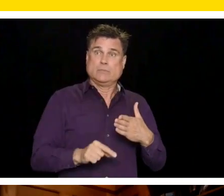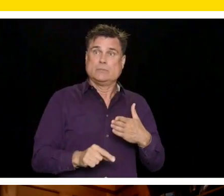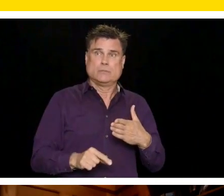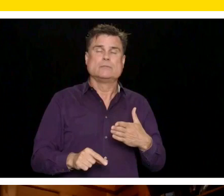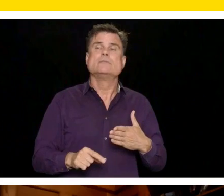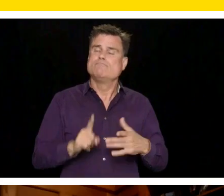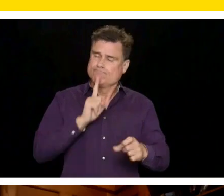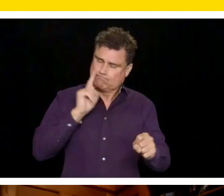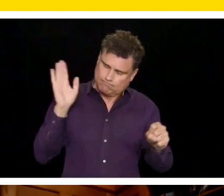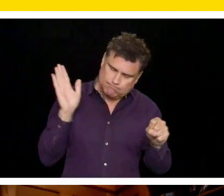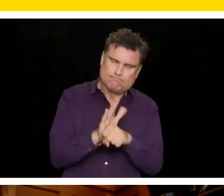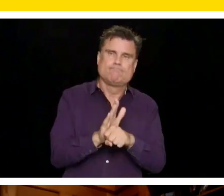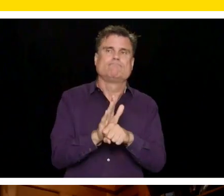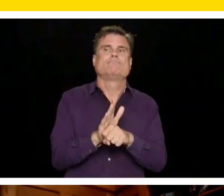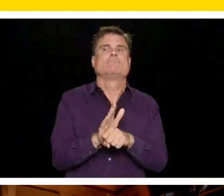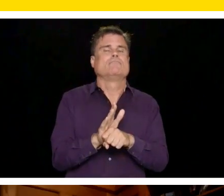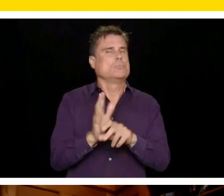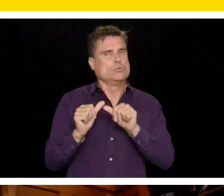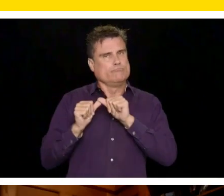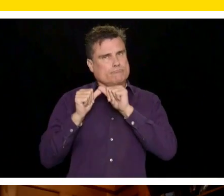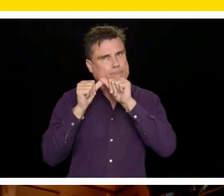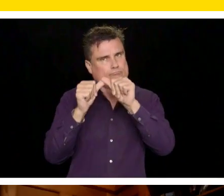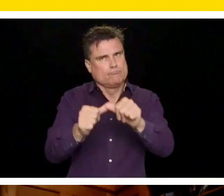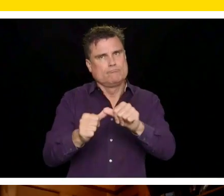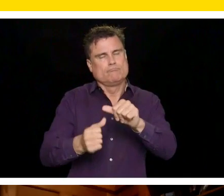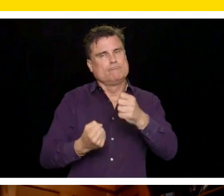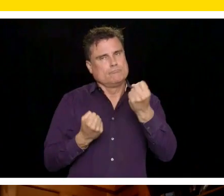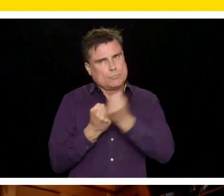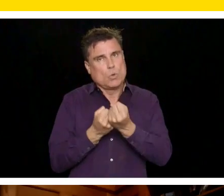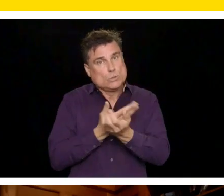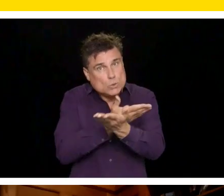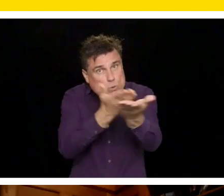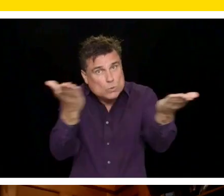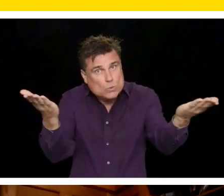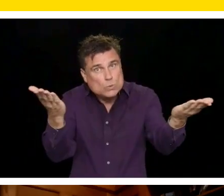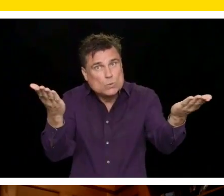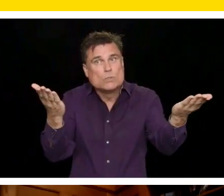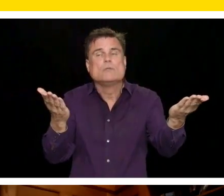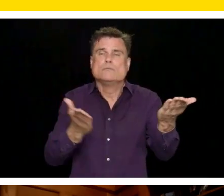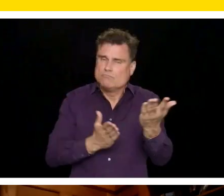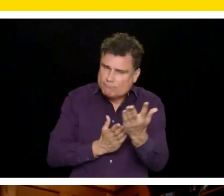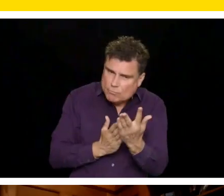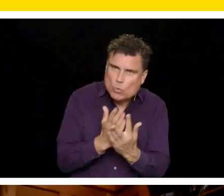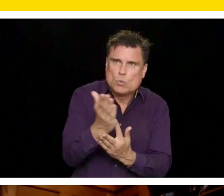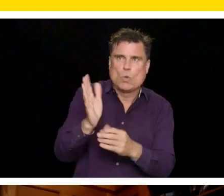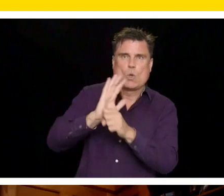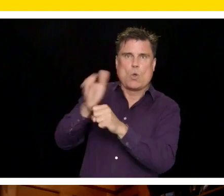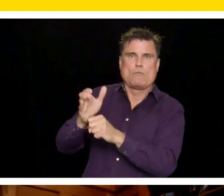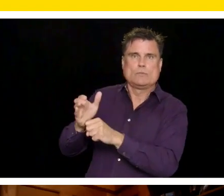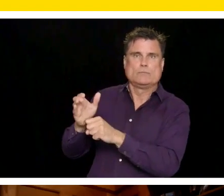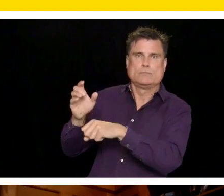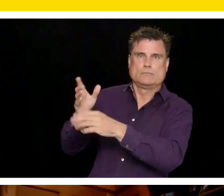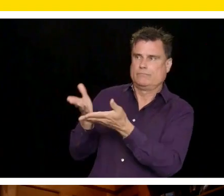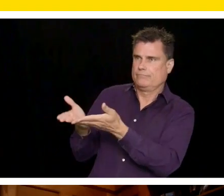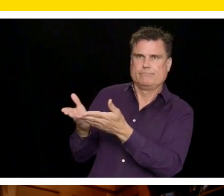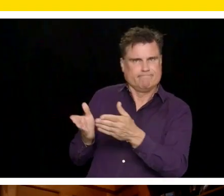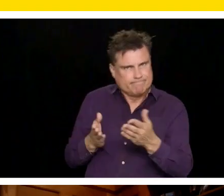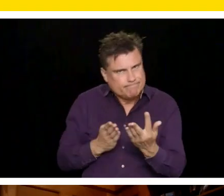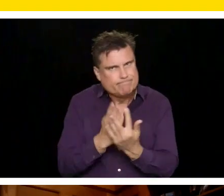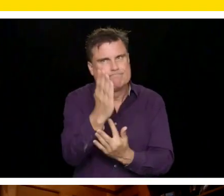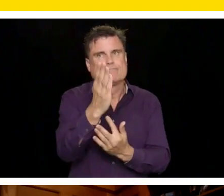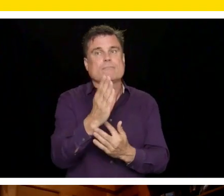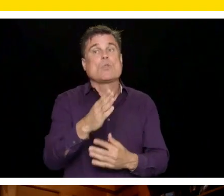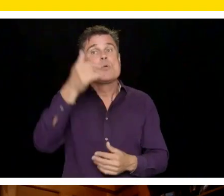Columbians in the very difficult time. As Dr. Henry says, let's do our part